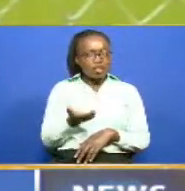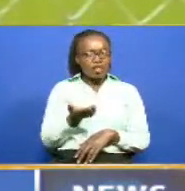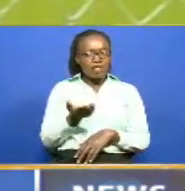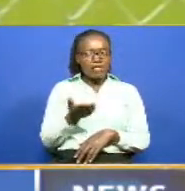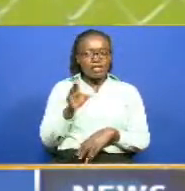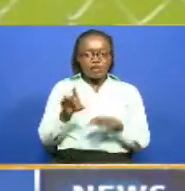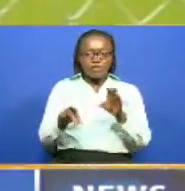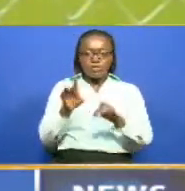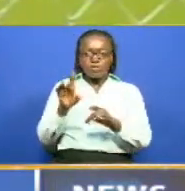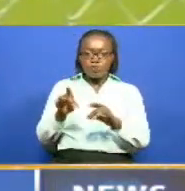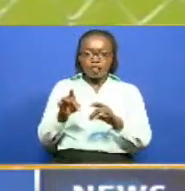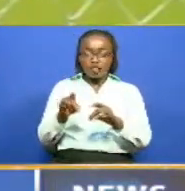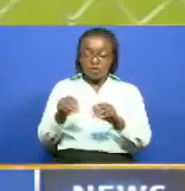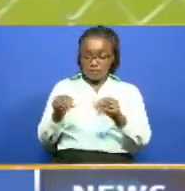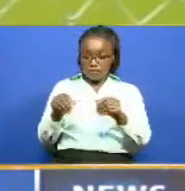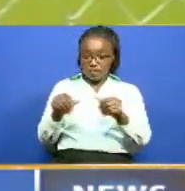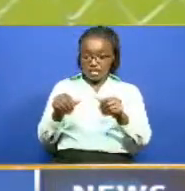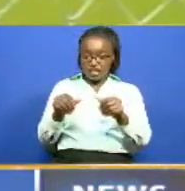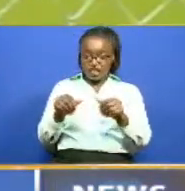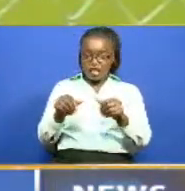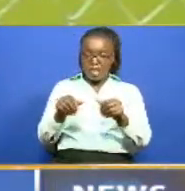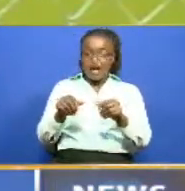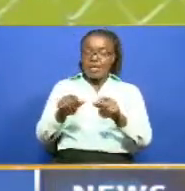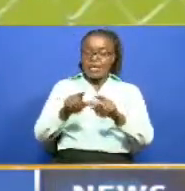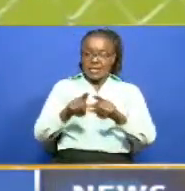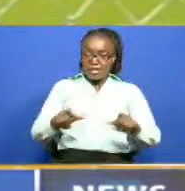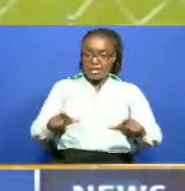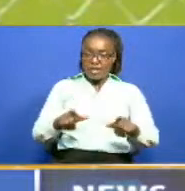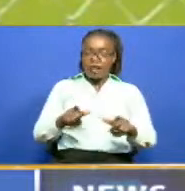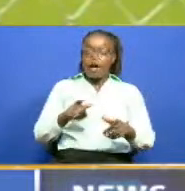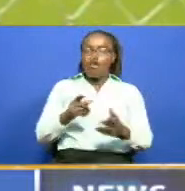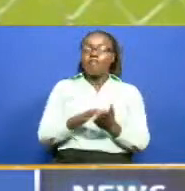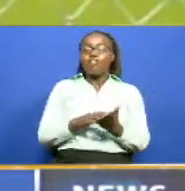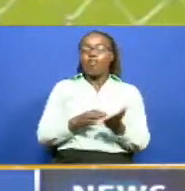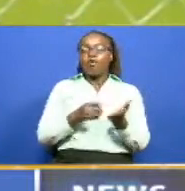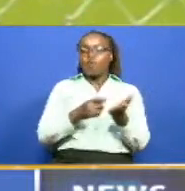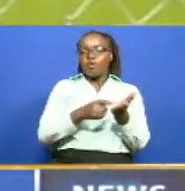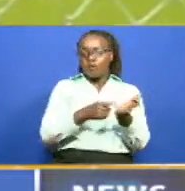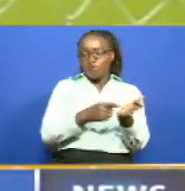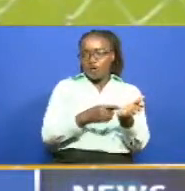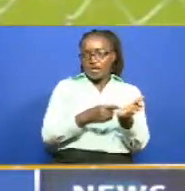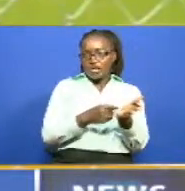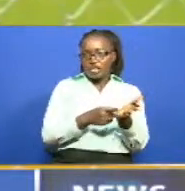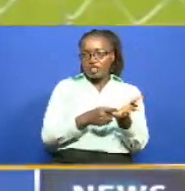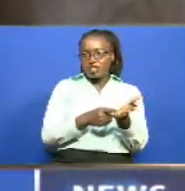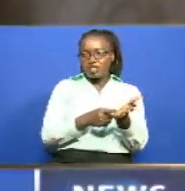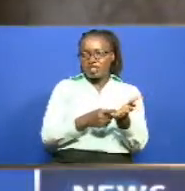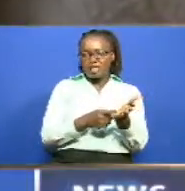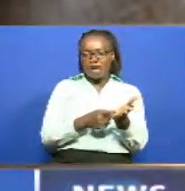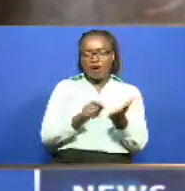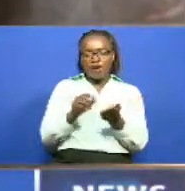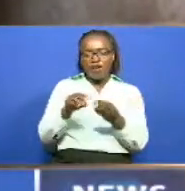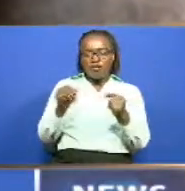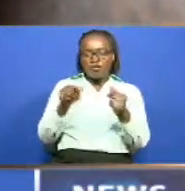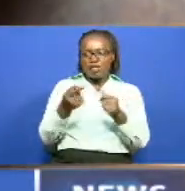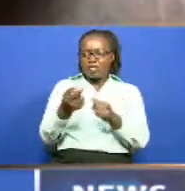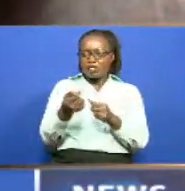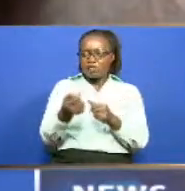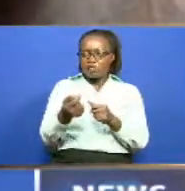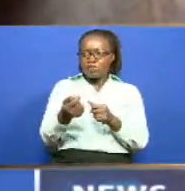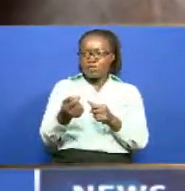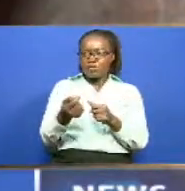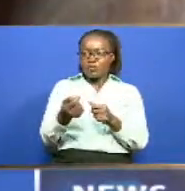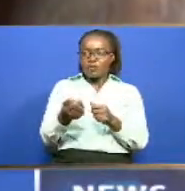tunaokota hii manyua, tunaweka kwa shamba ya mchere, saa fertilizer tuweki nyingi. We are in time for collection